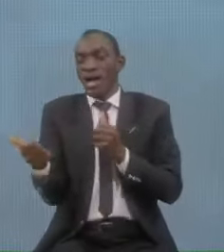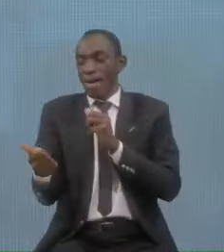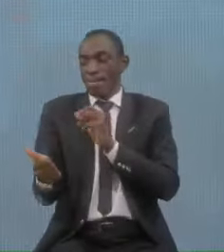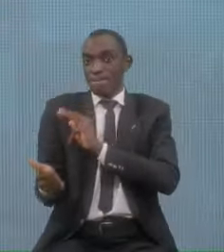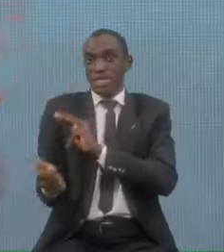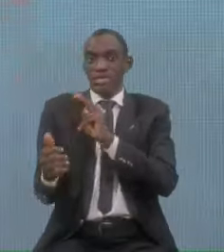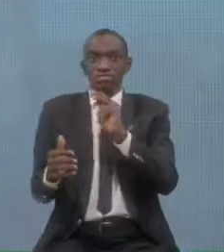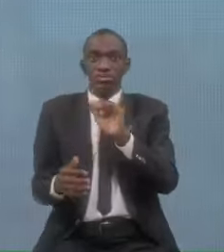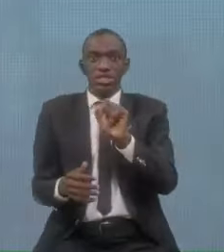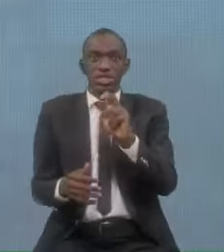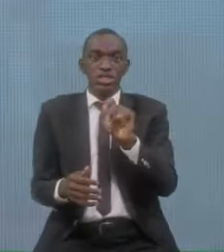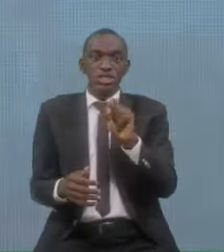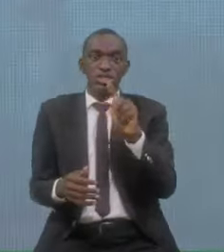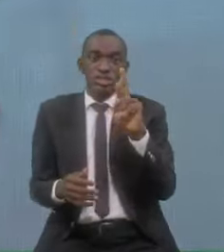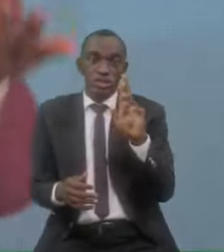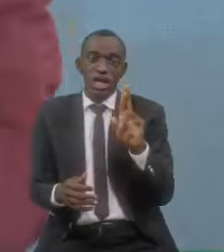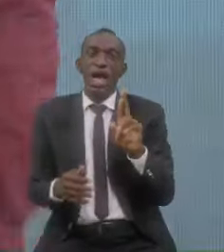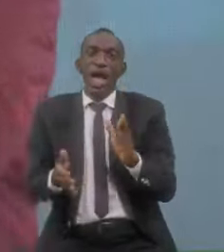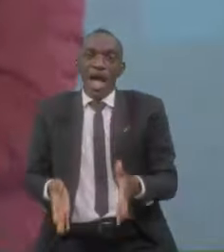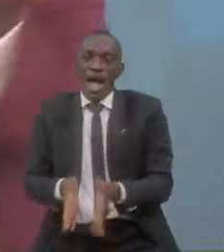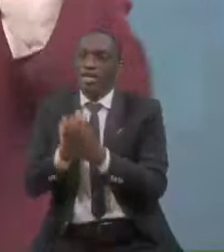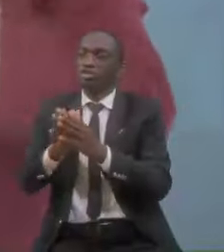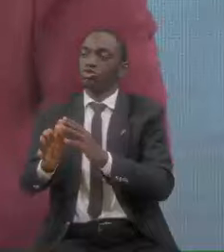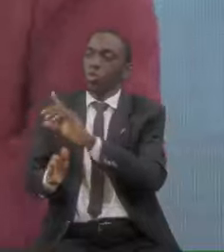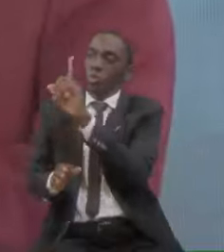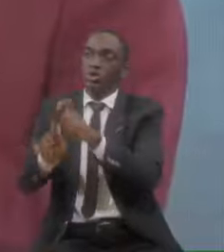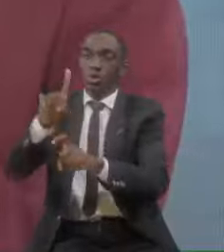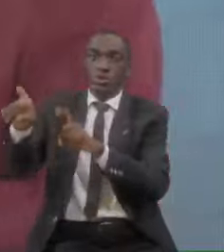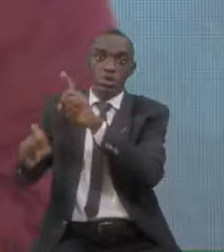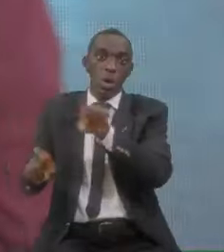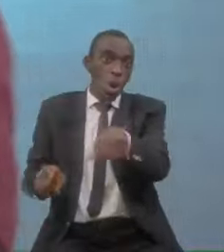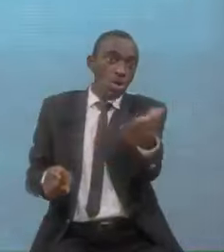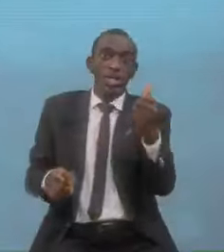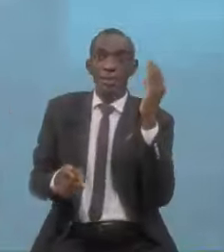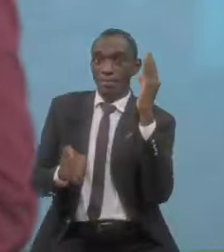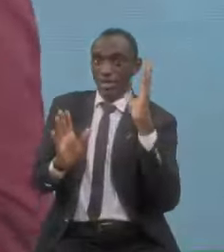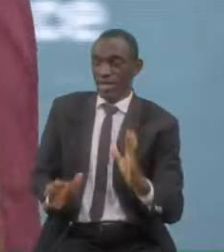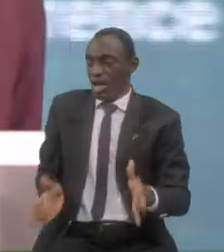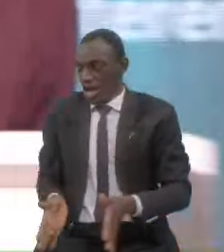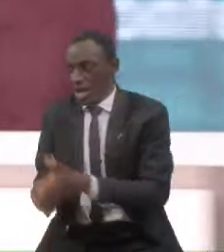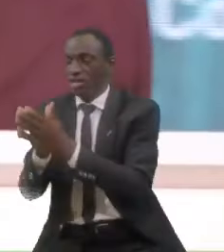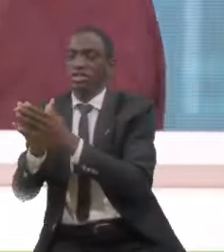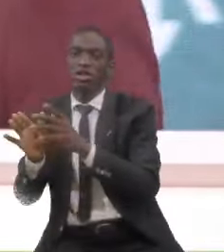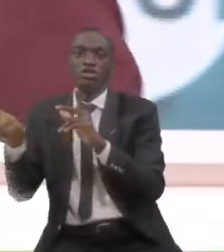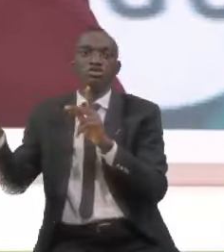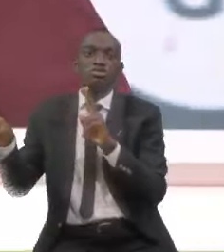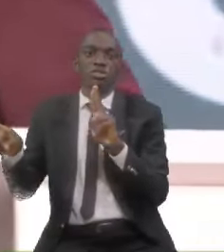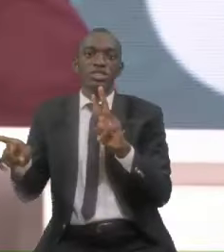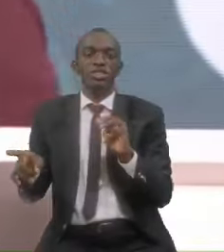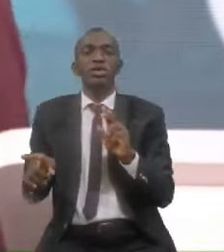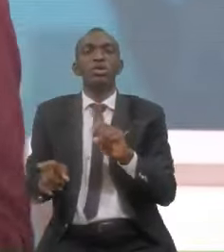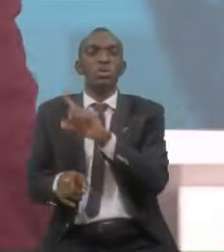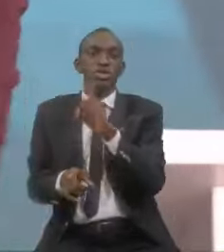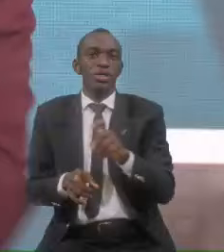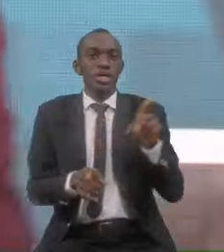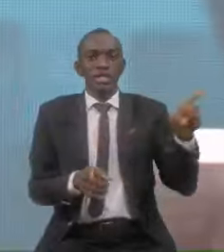no limitation. They want to ask questions from anywhere. This one asked, when were you saved? I